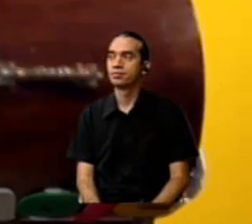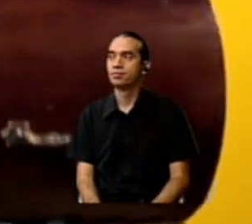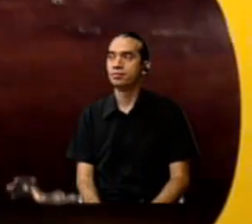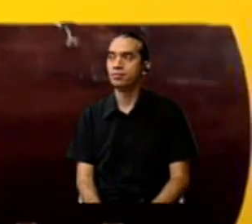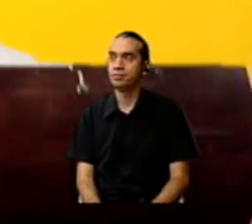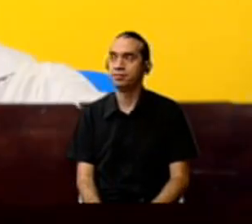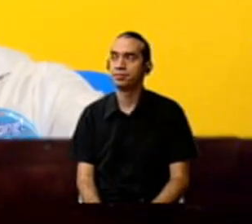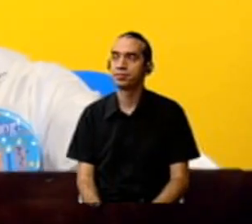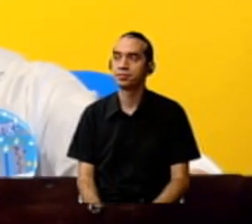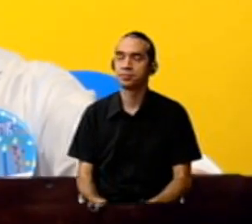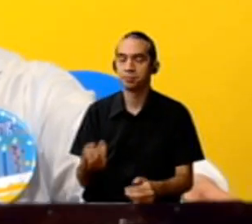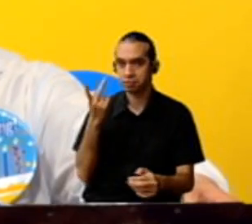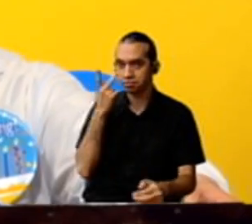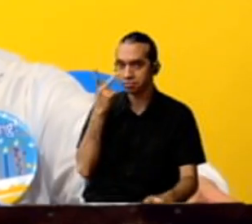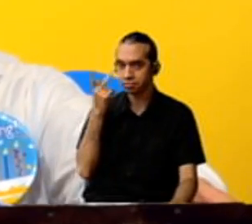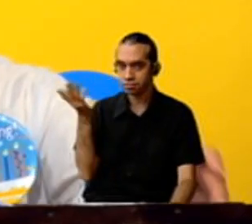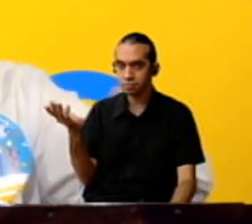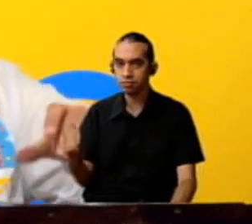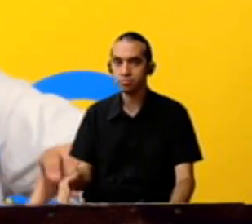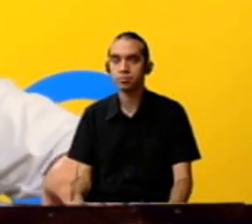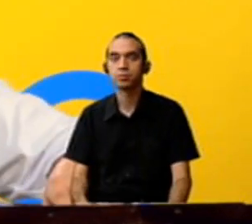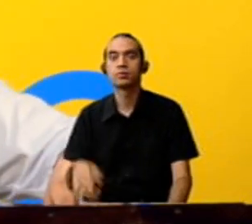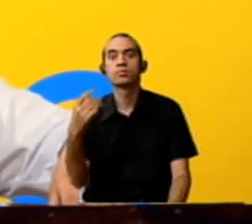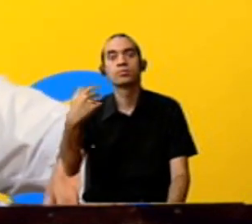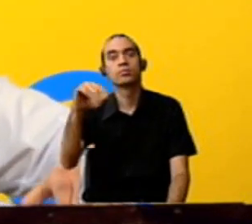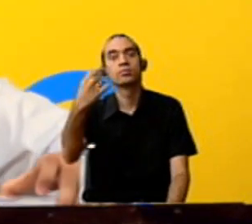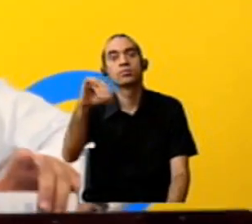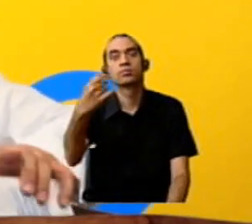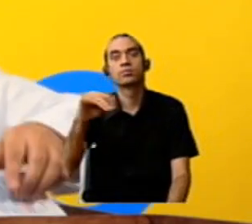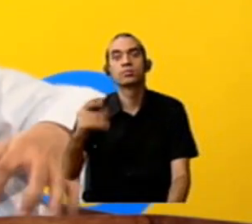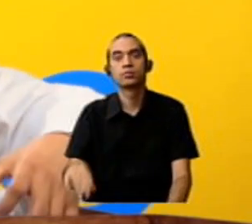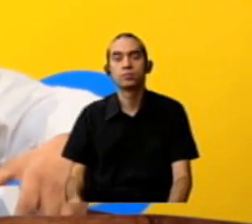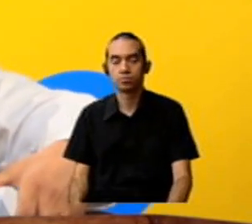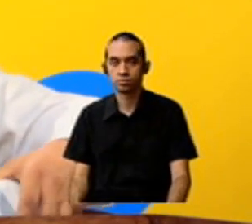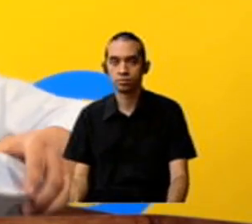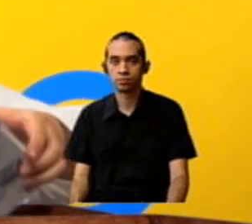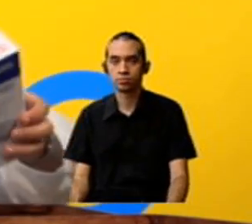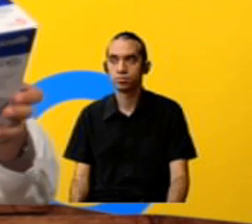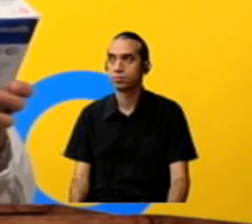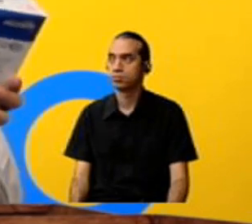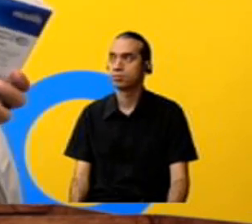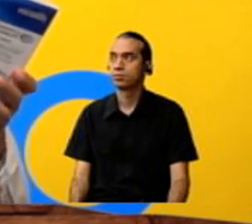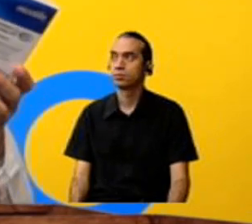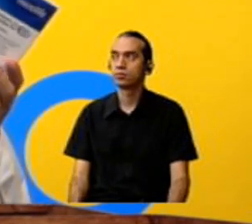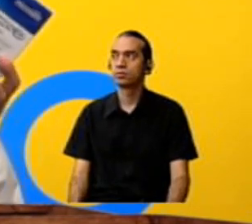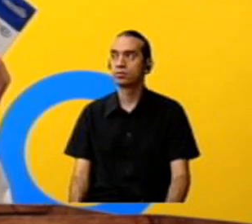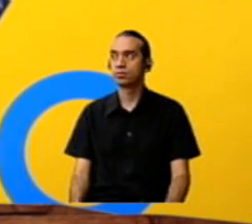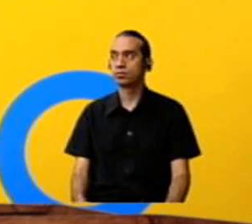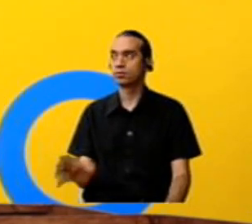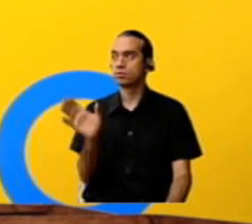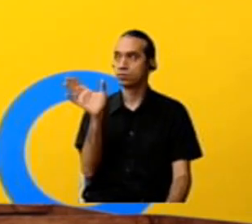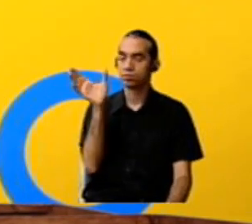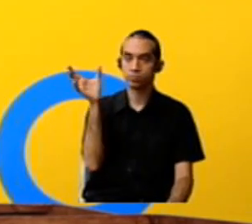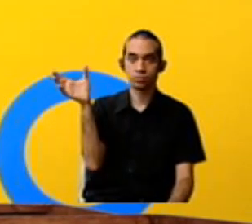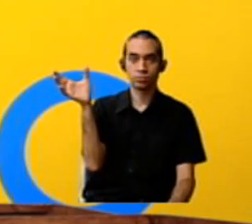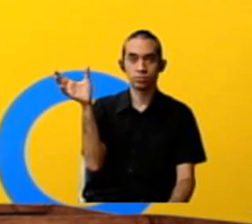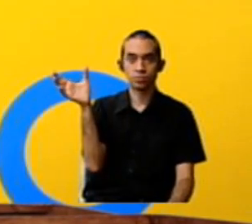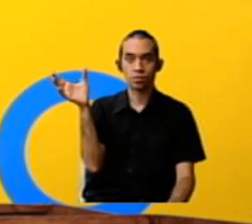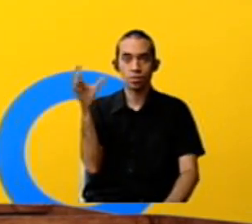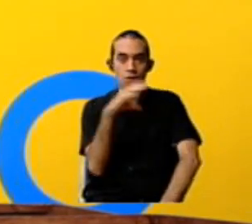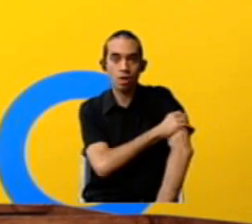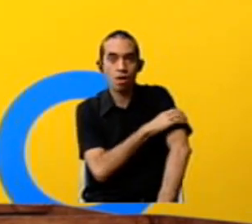have here. Look, Charlie. We have a blood pressure